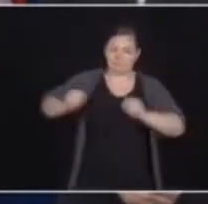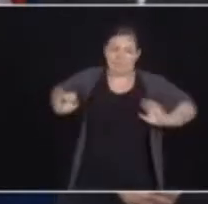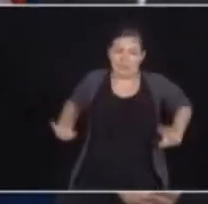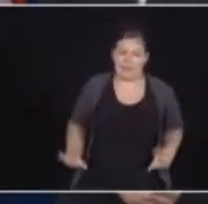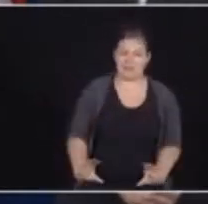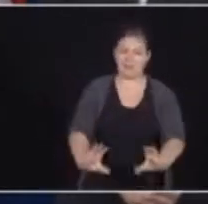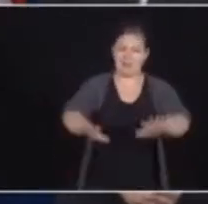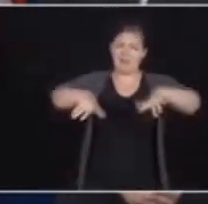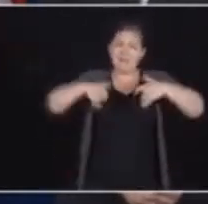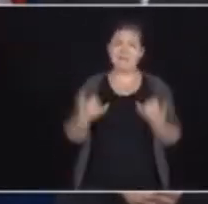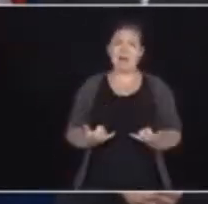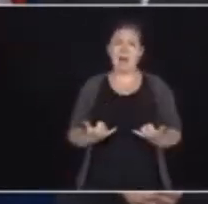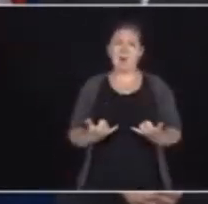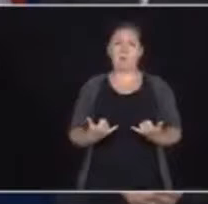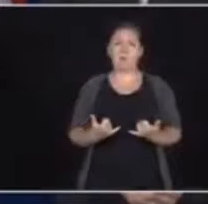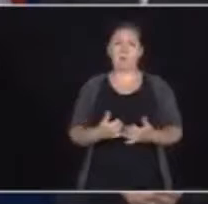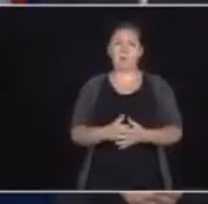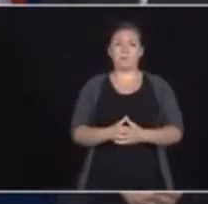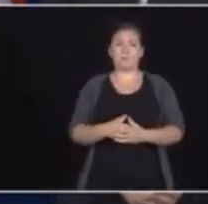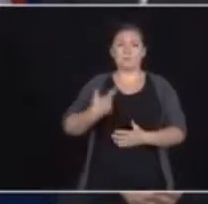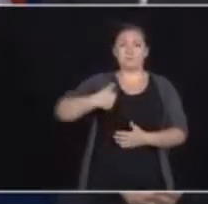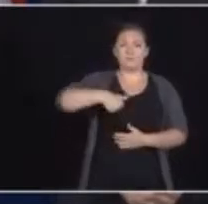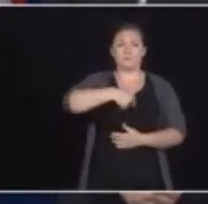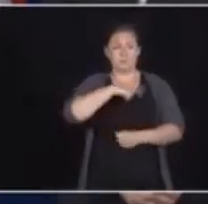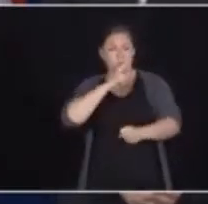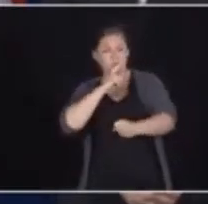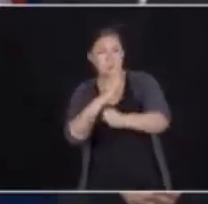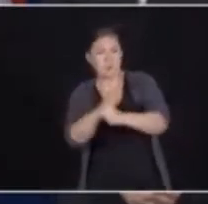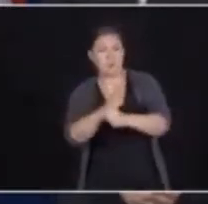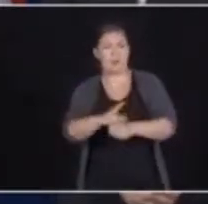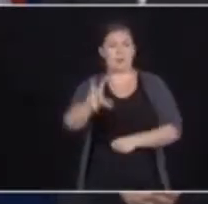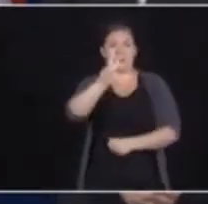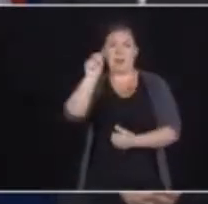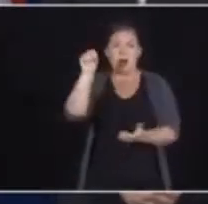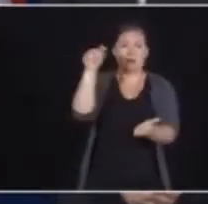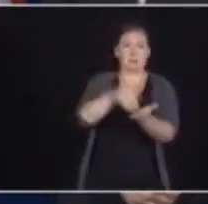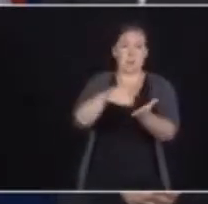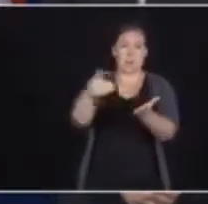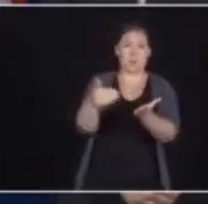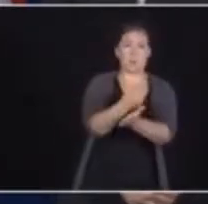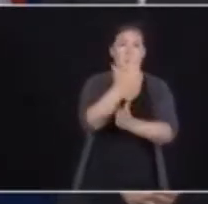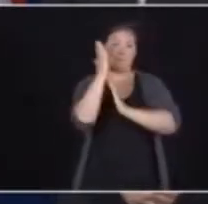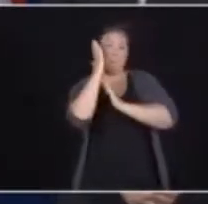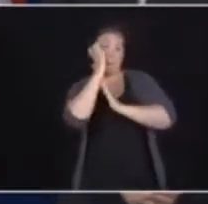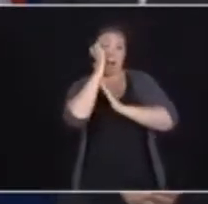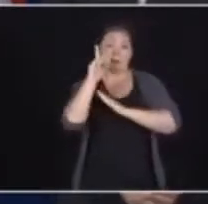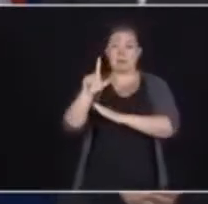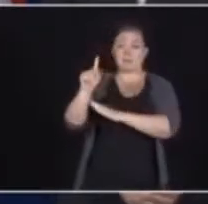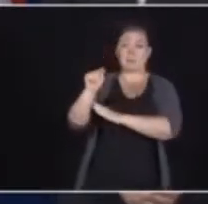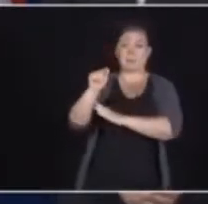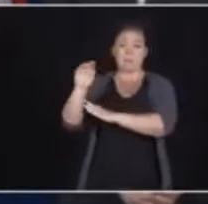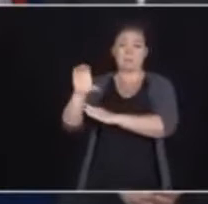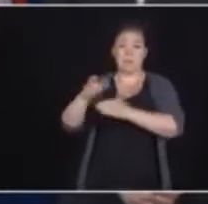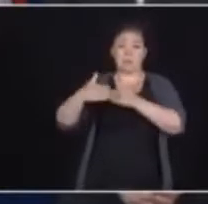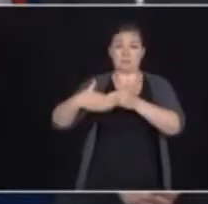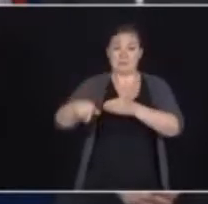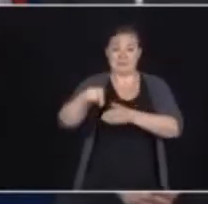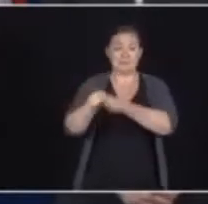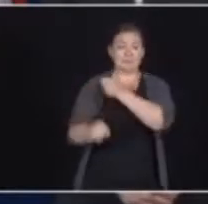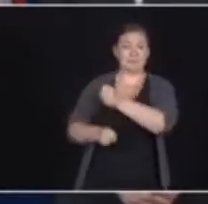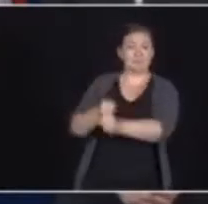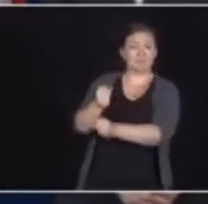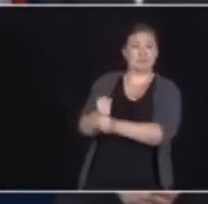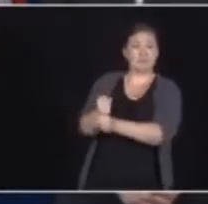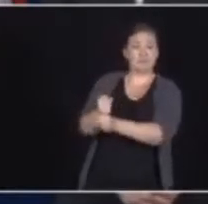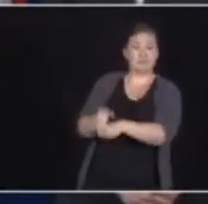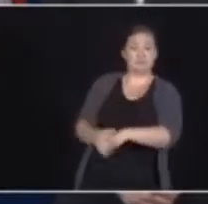friends, we're committed to building 30,000 long-term care beds over the next 10 years. And today, we're making